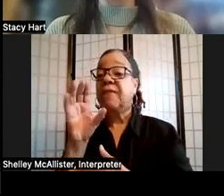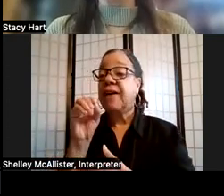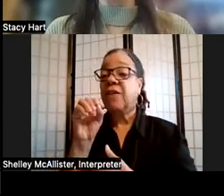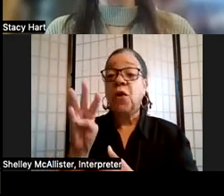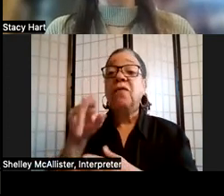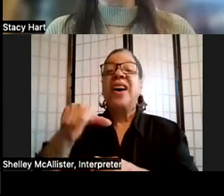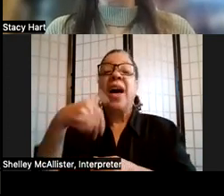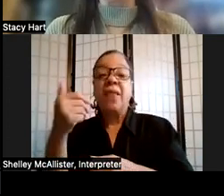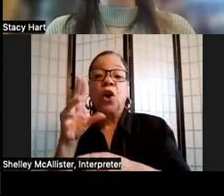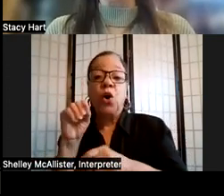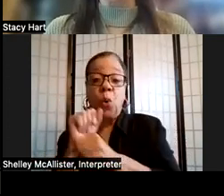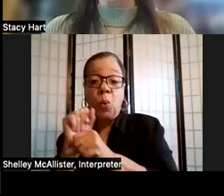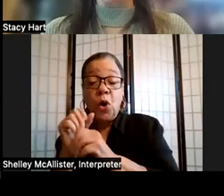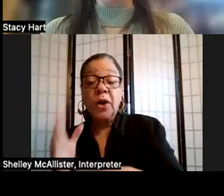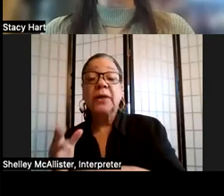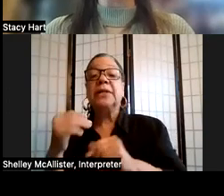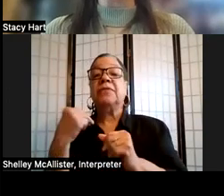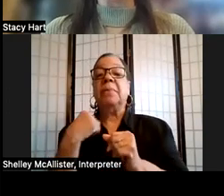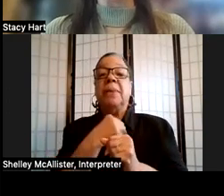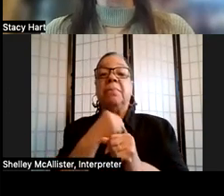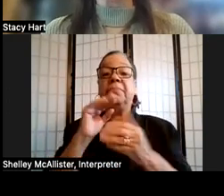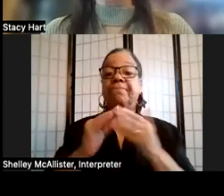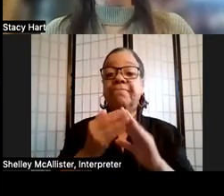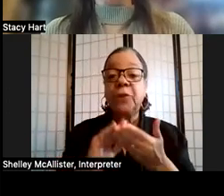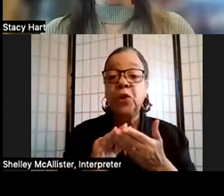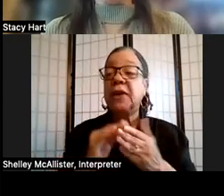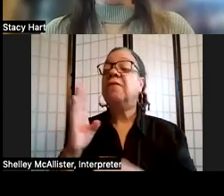colleagues, for members of the community, for their boards.